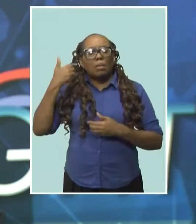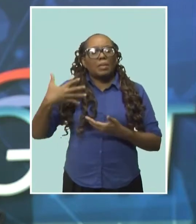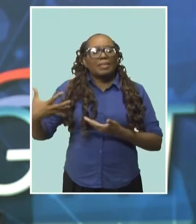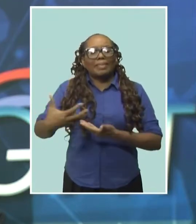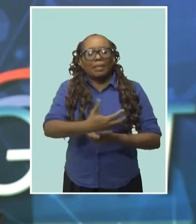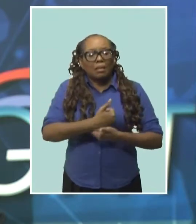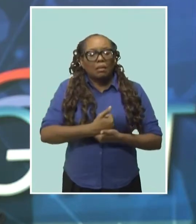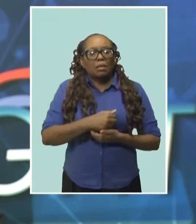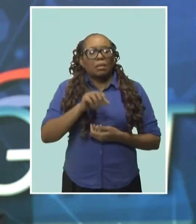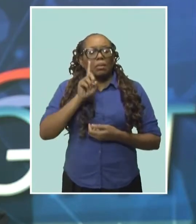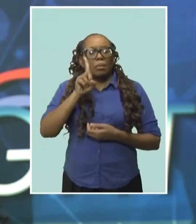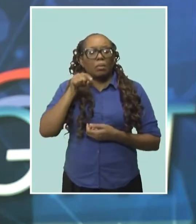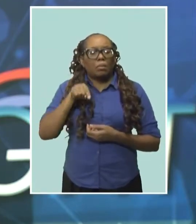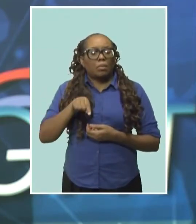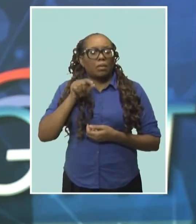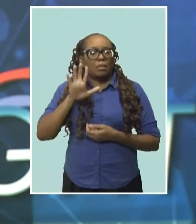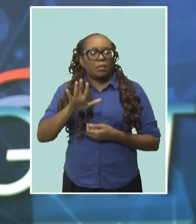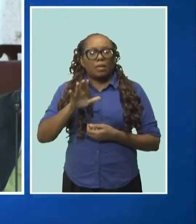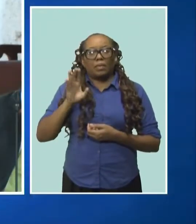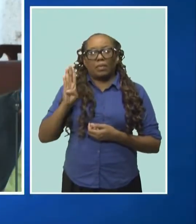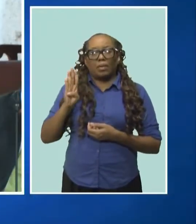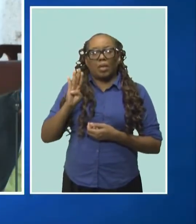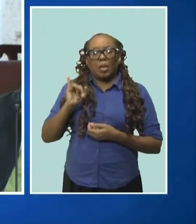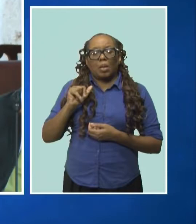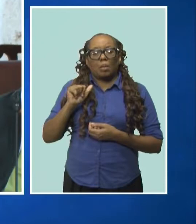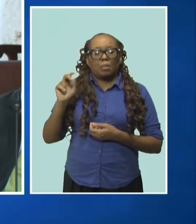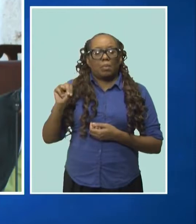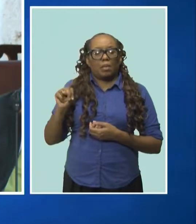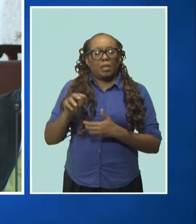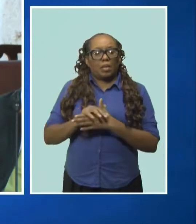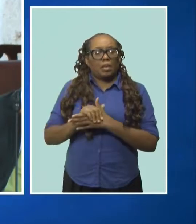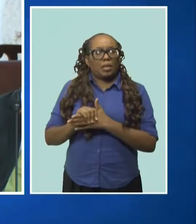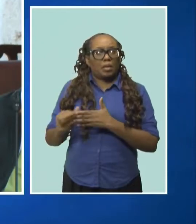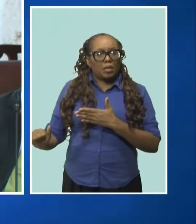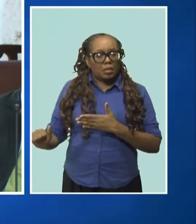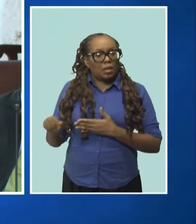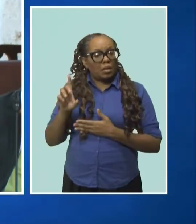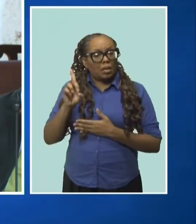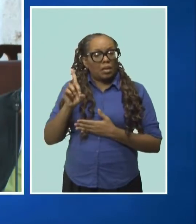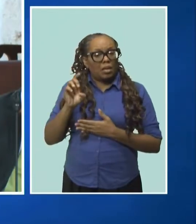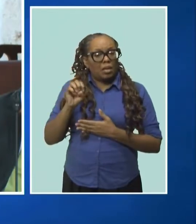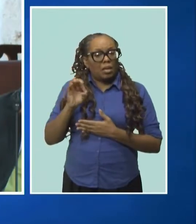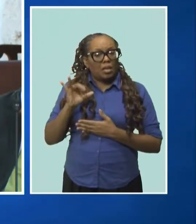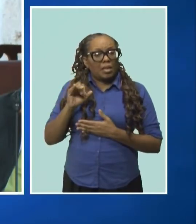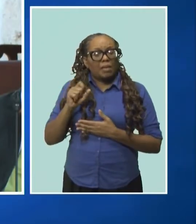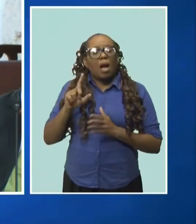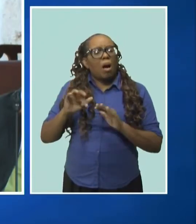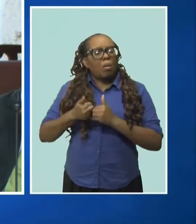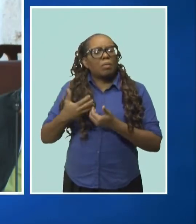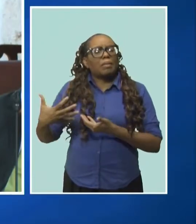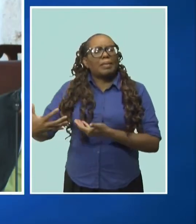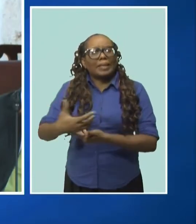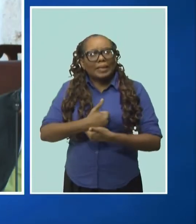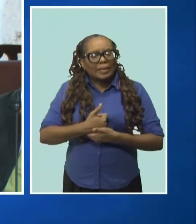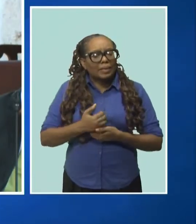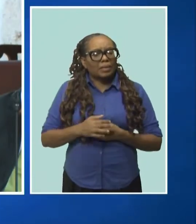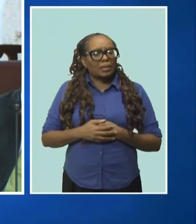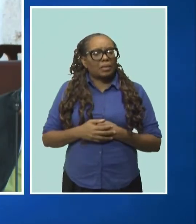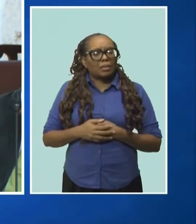billion deficit. I would suggest to taxpayers that they listen very